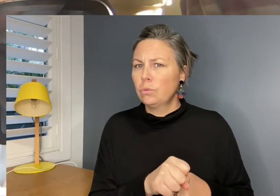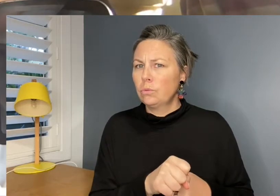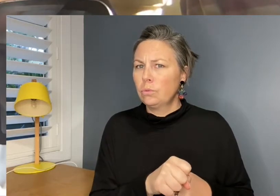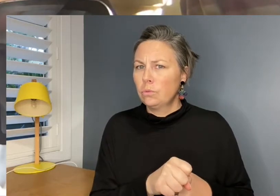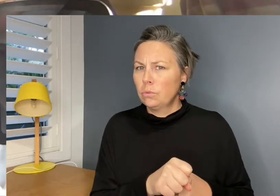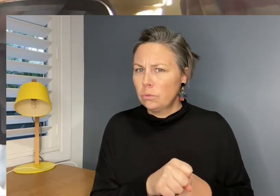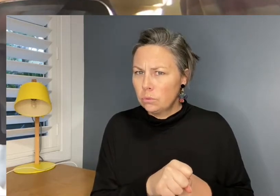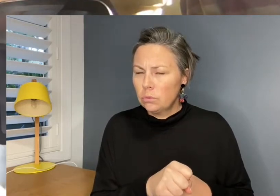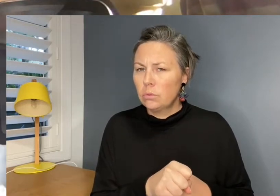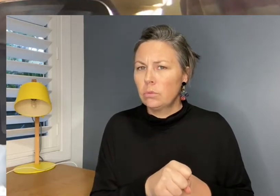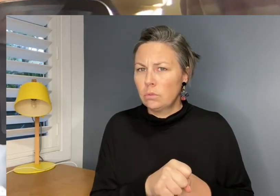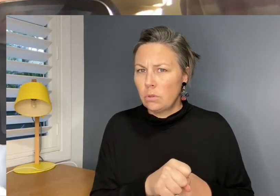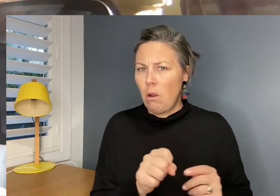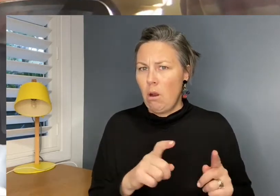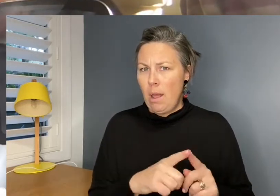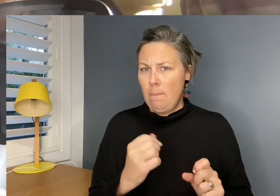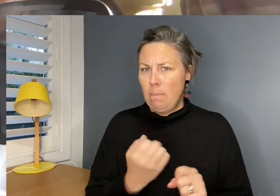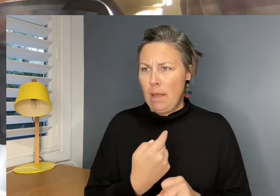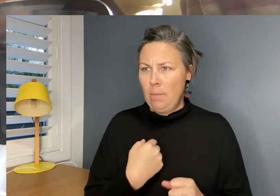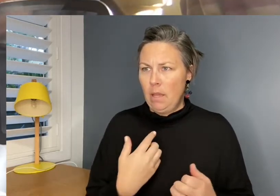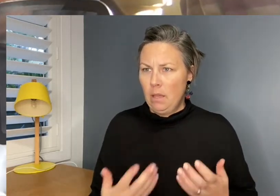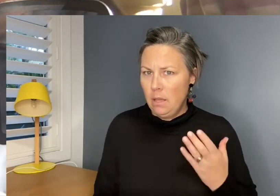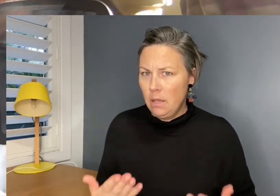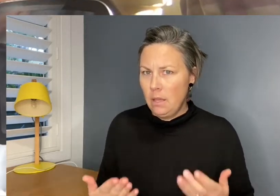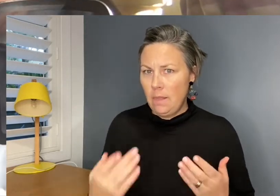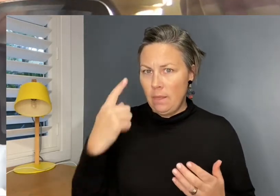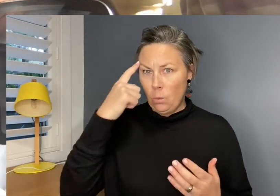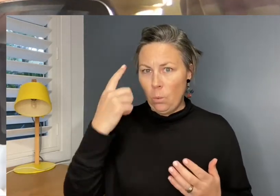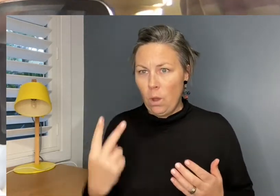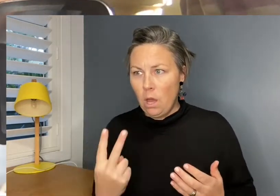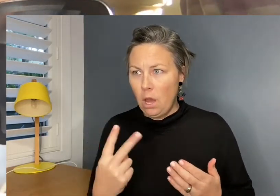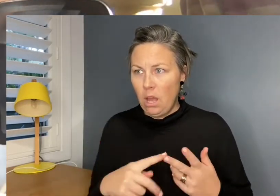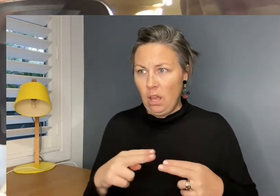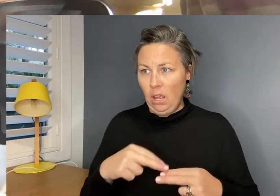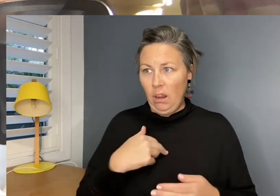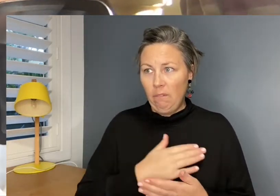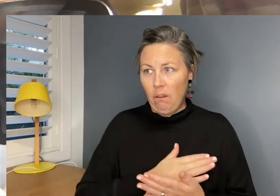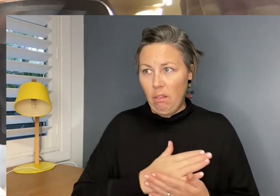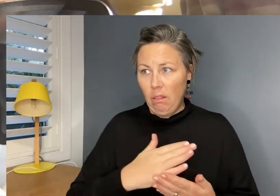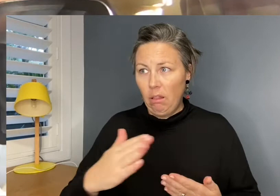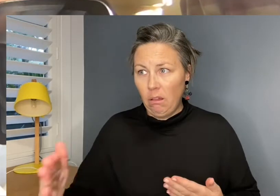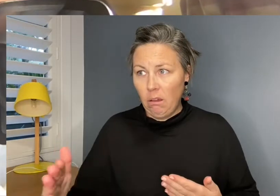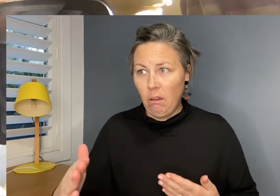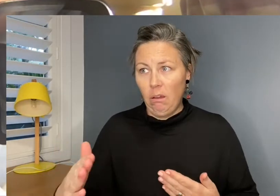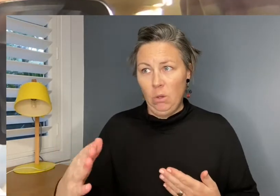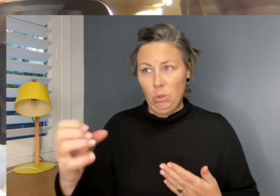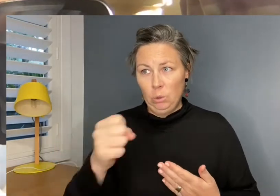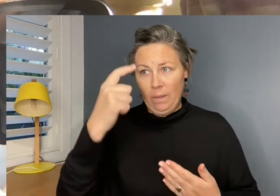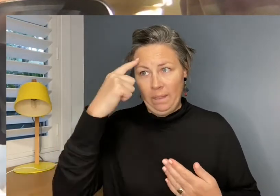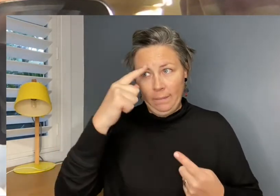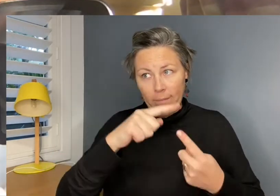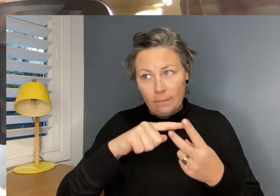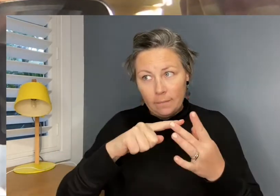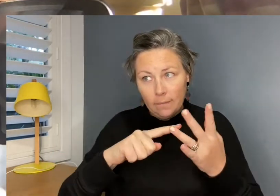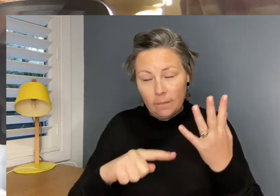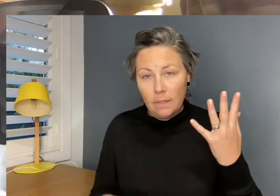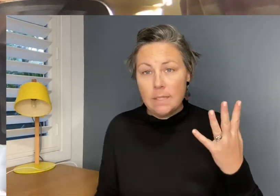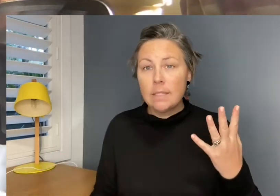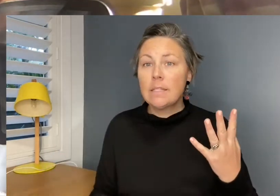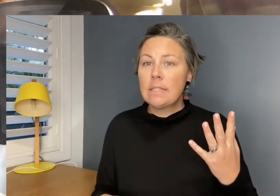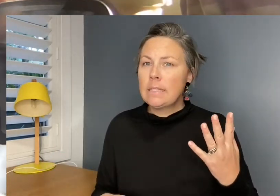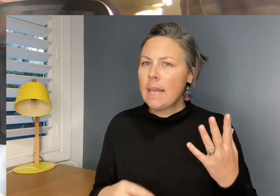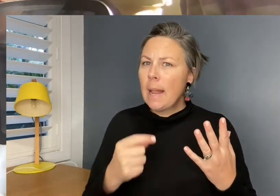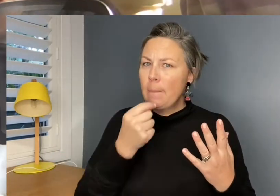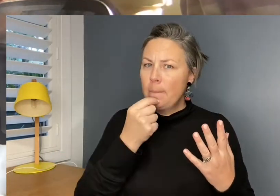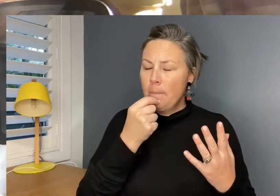start sort of making you think, like, if you go on too long, these are your options, or this is what you should start to think about. And